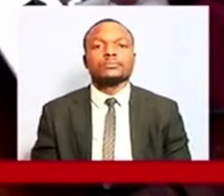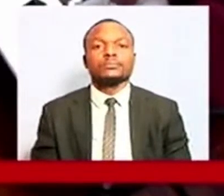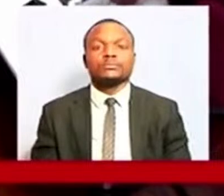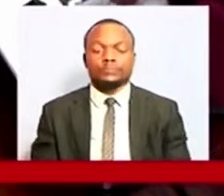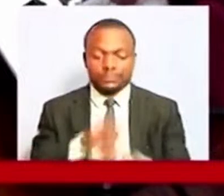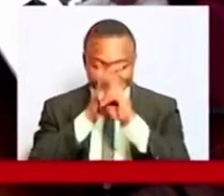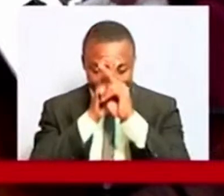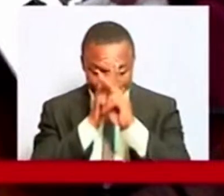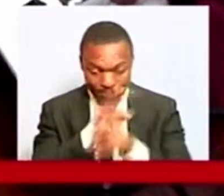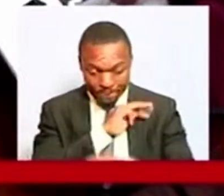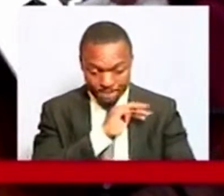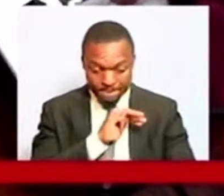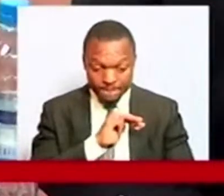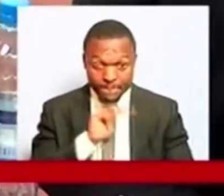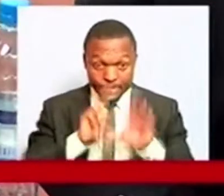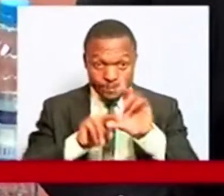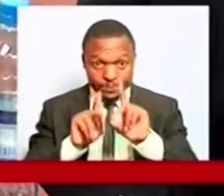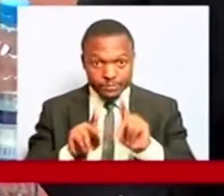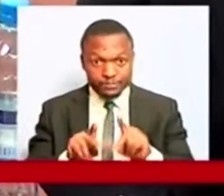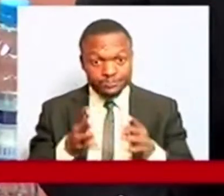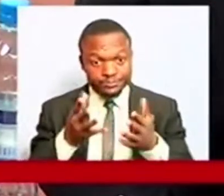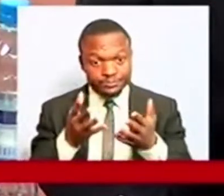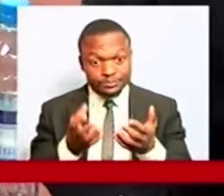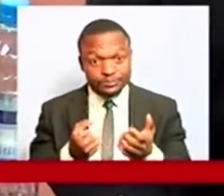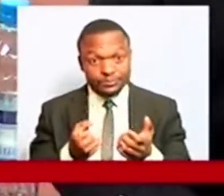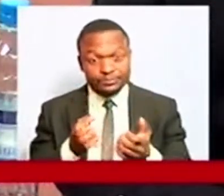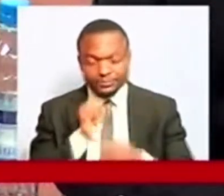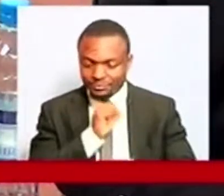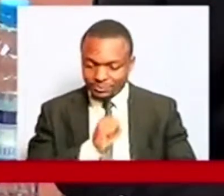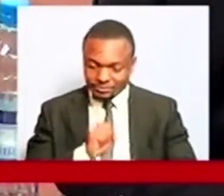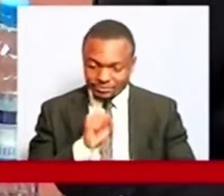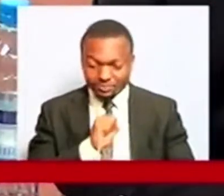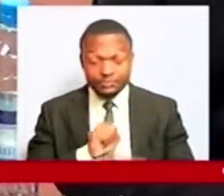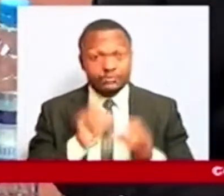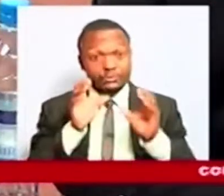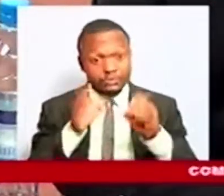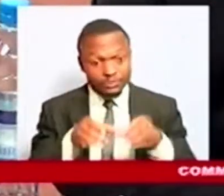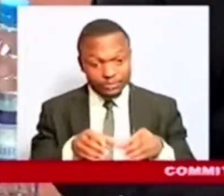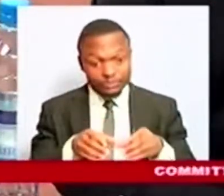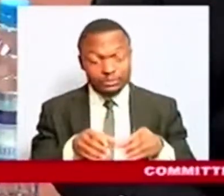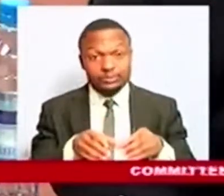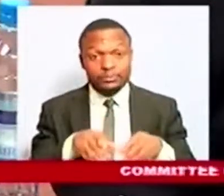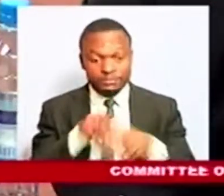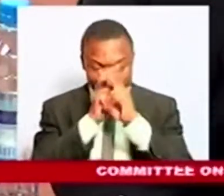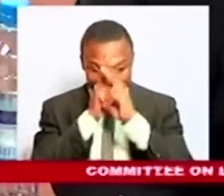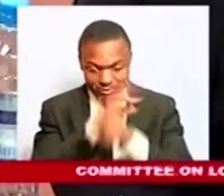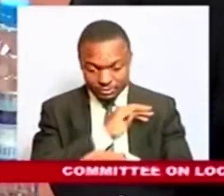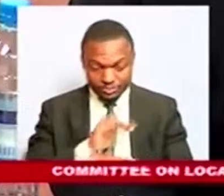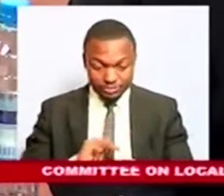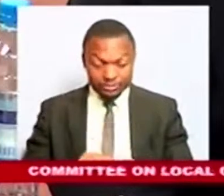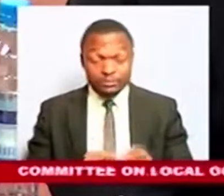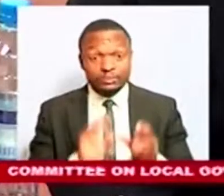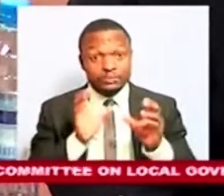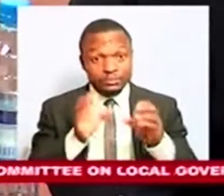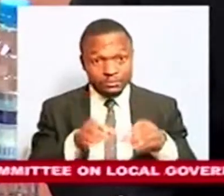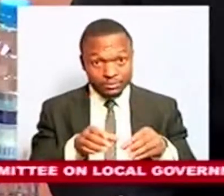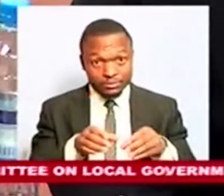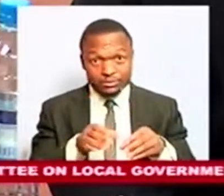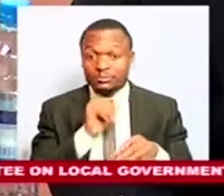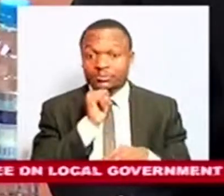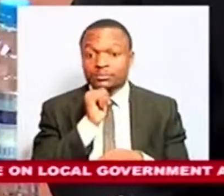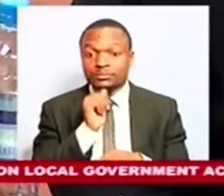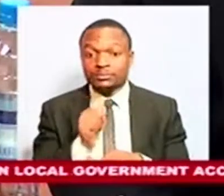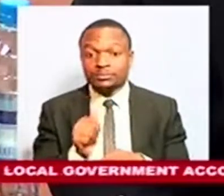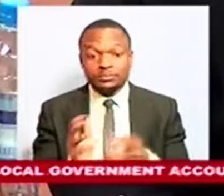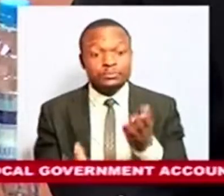Honorable Chair, I sincerely want to apologize to the committee and honorable members of the committee that we did not